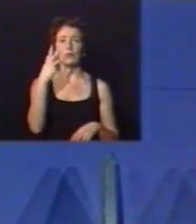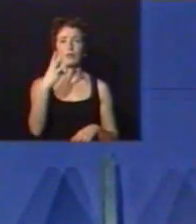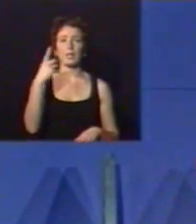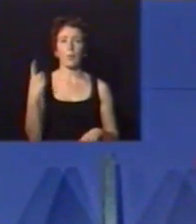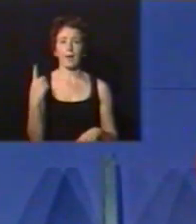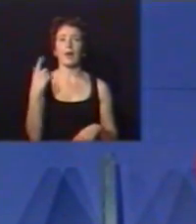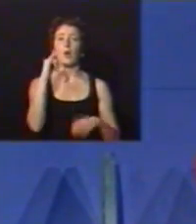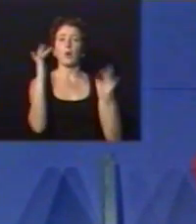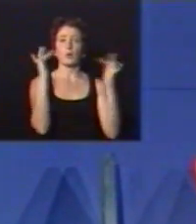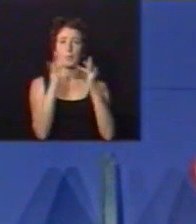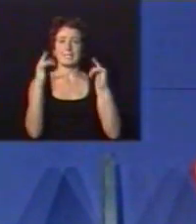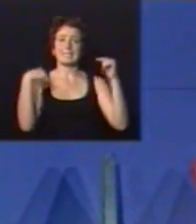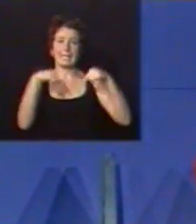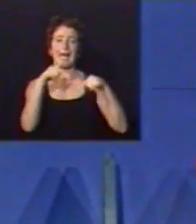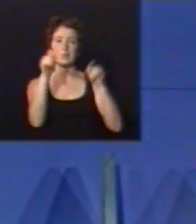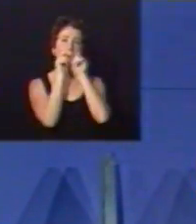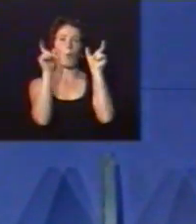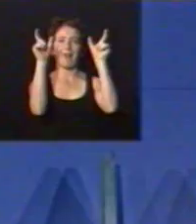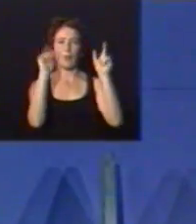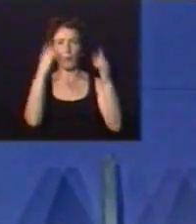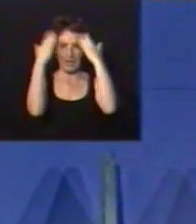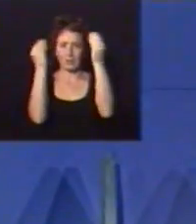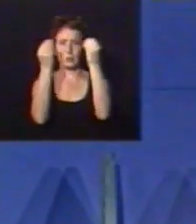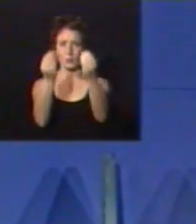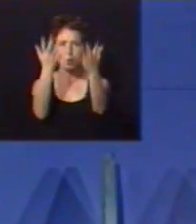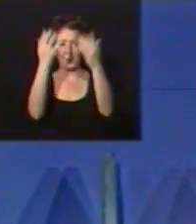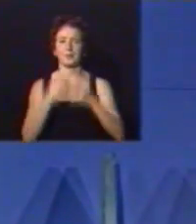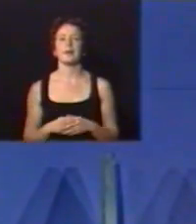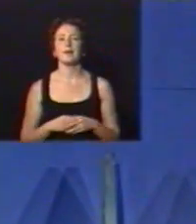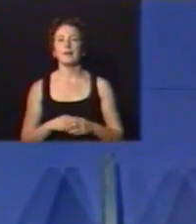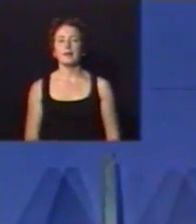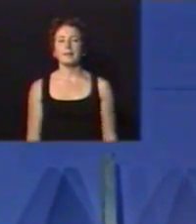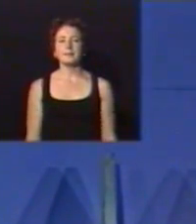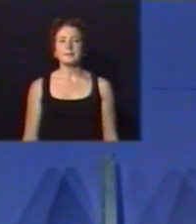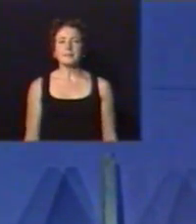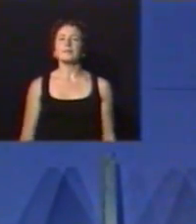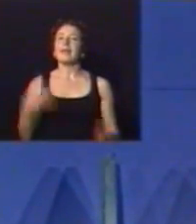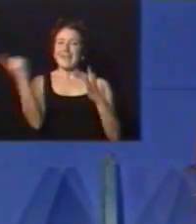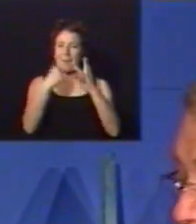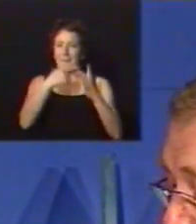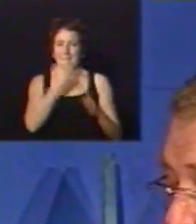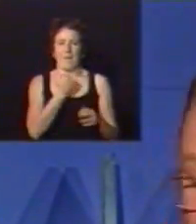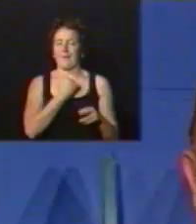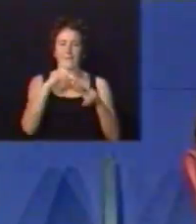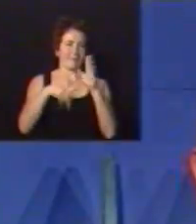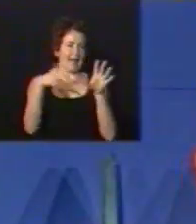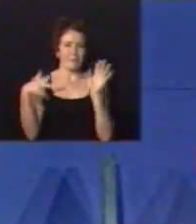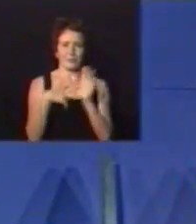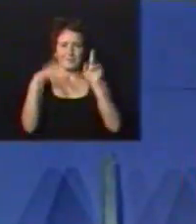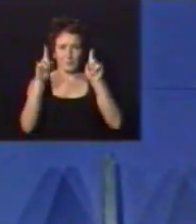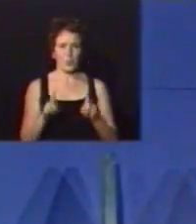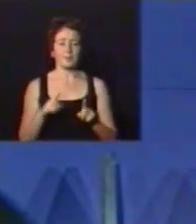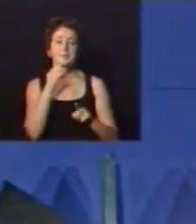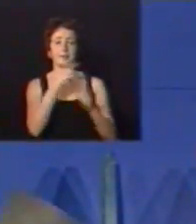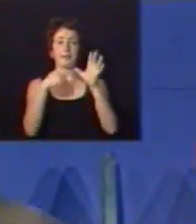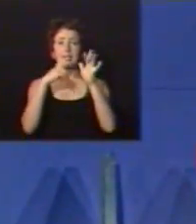03 9865 6731, or contact us down here at Squeal and we'll let you know. One that's always been another favourite of mine is of course the AIDS